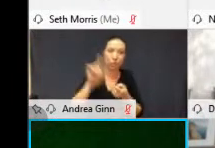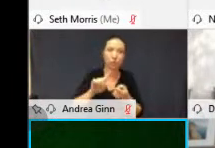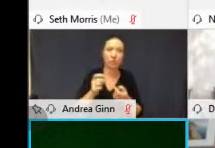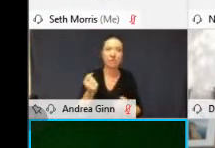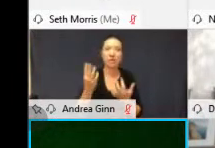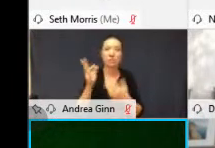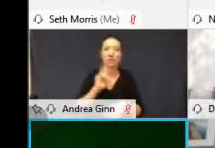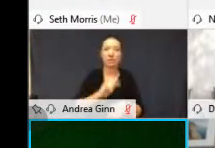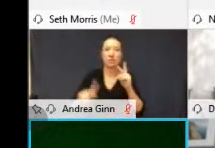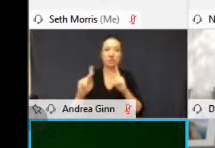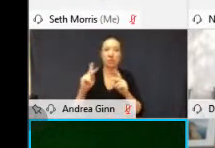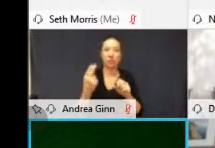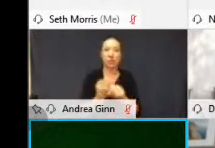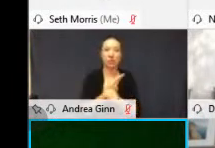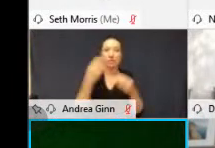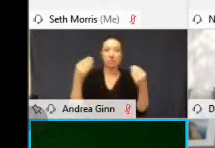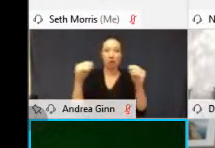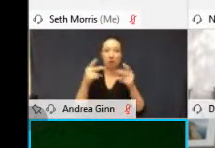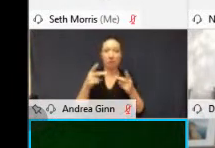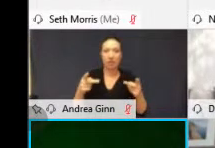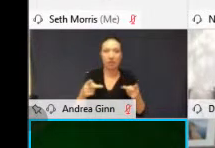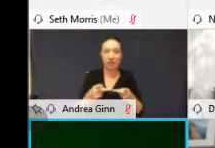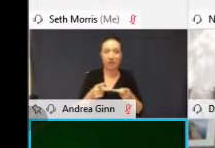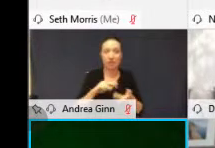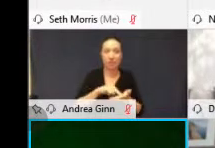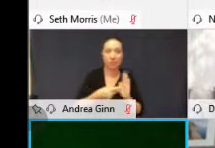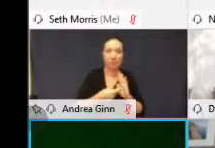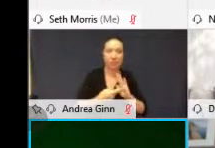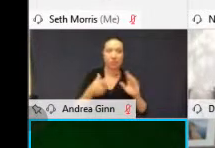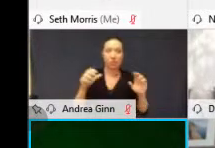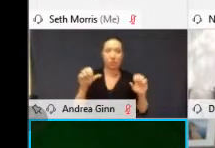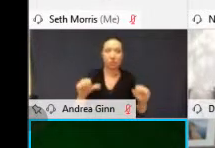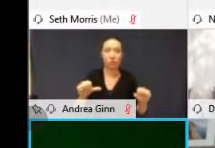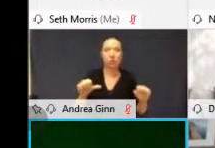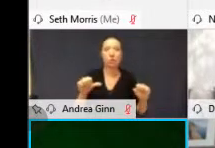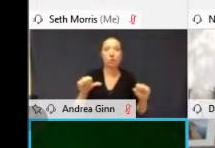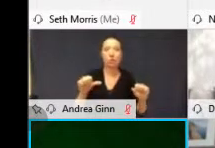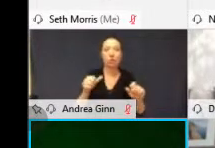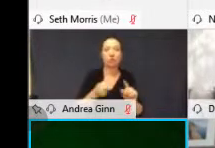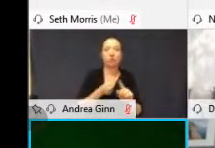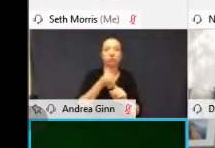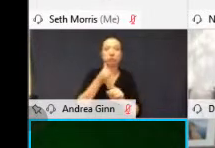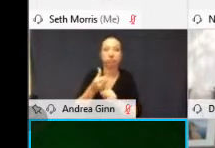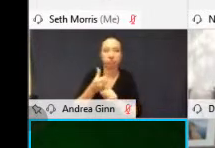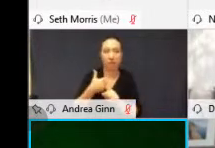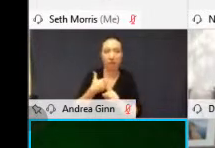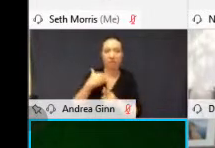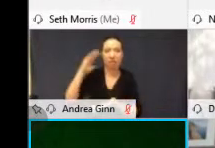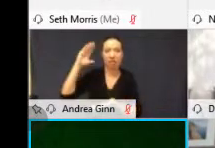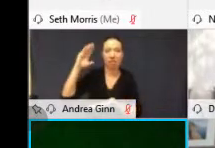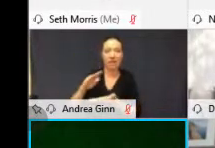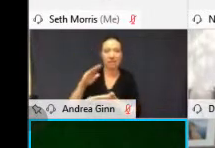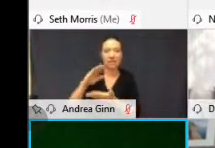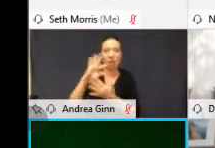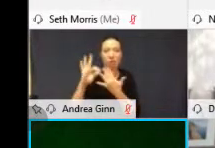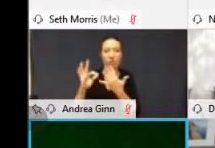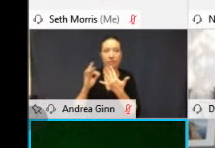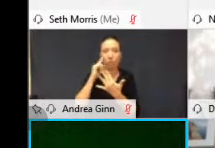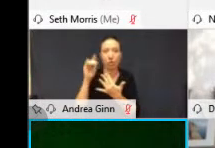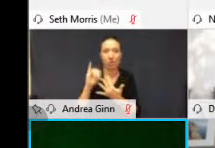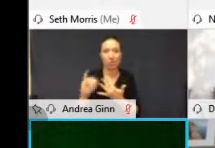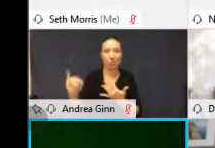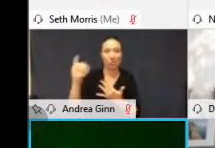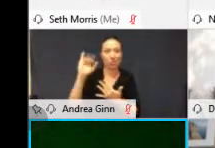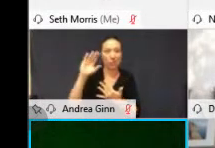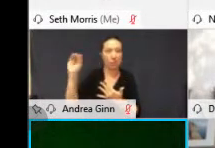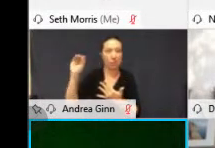could therefore lead to fewer participating insurers in the marketplace and less competition.